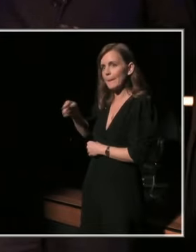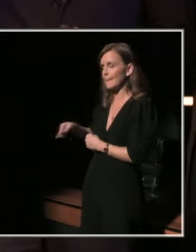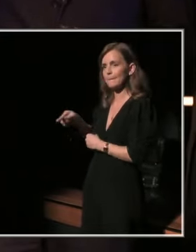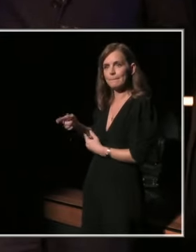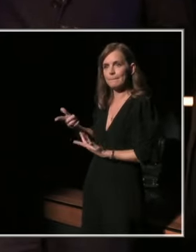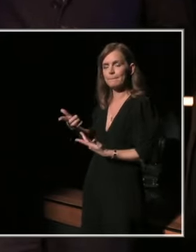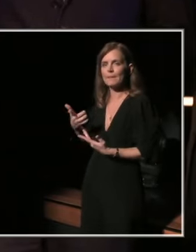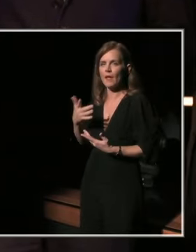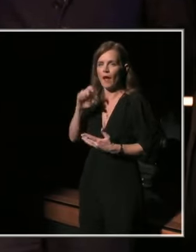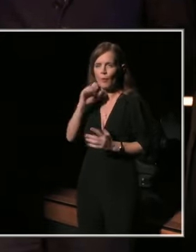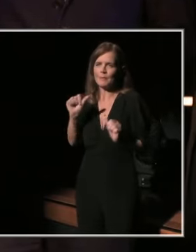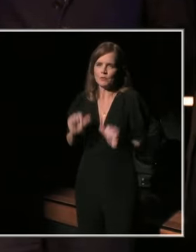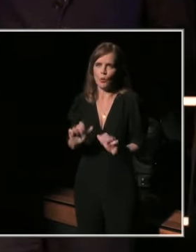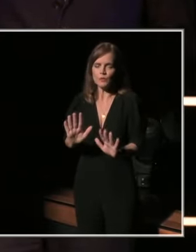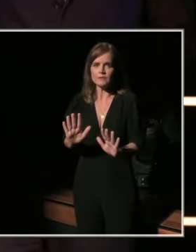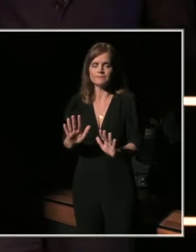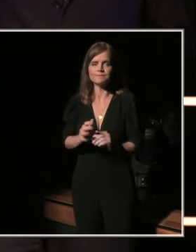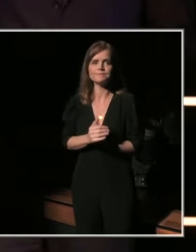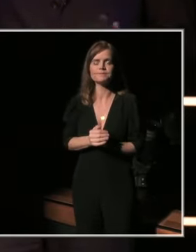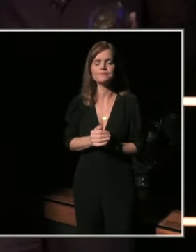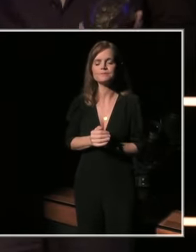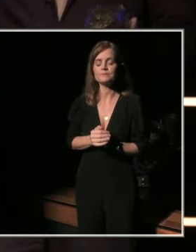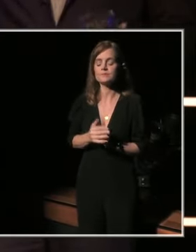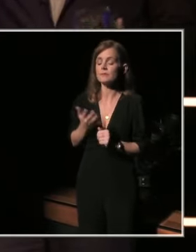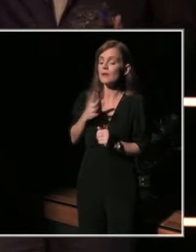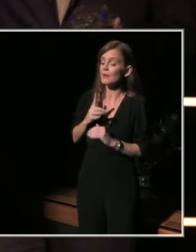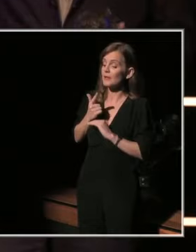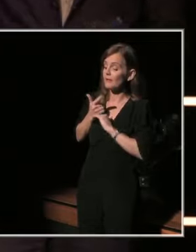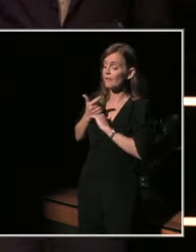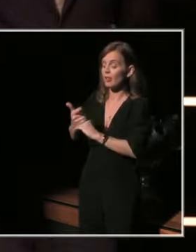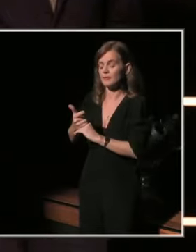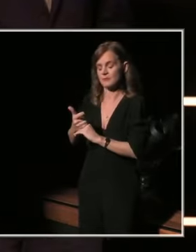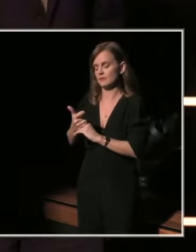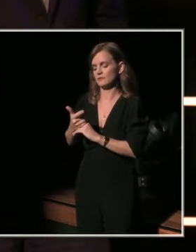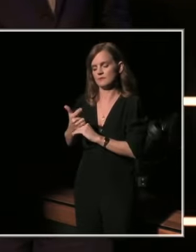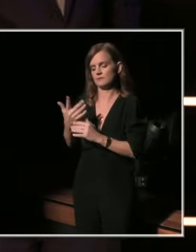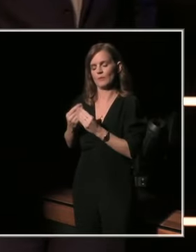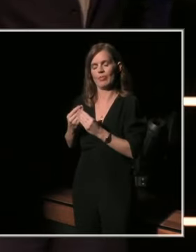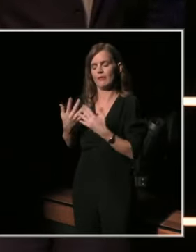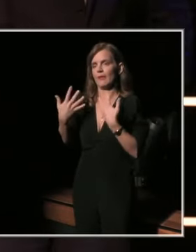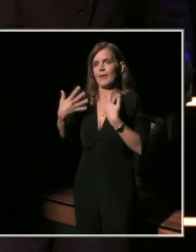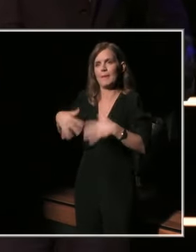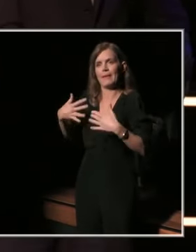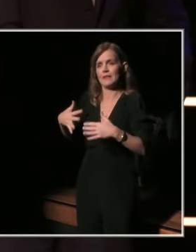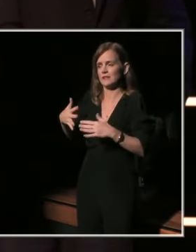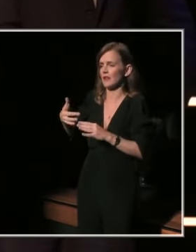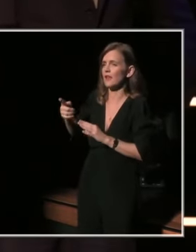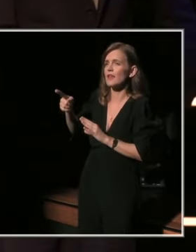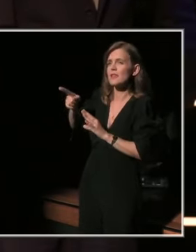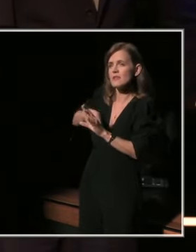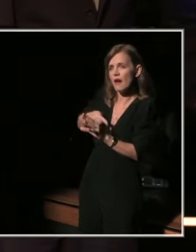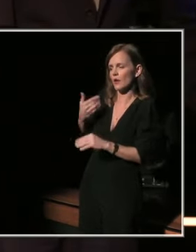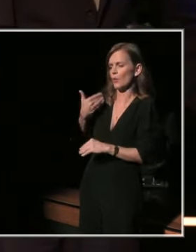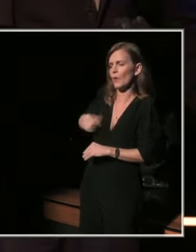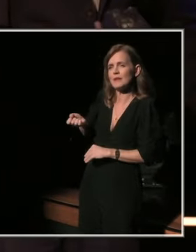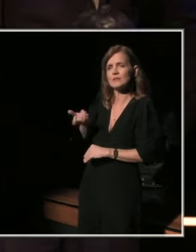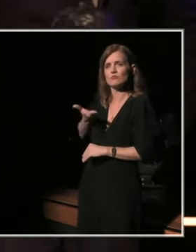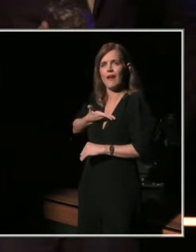sweet. We filmed with this amazing young Afghan women's rights